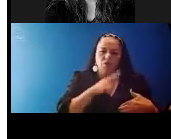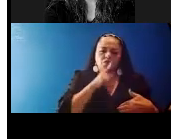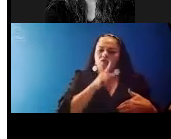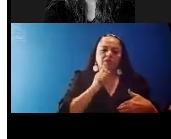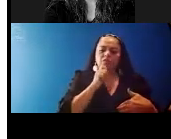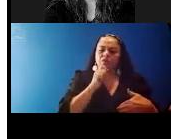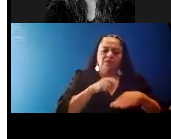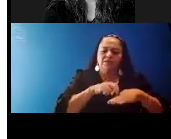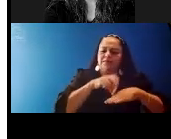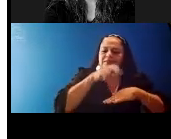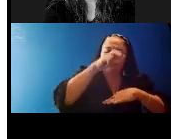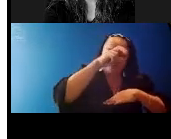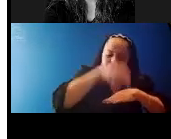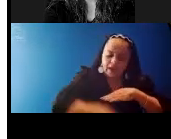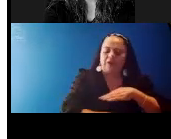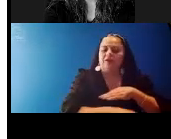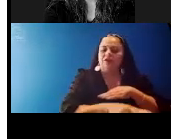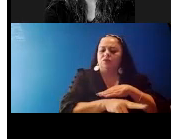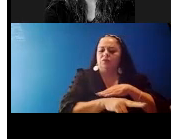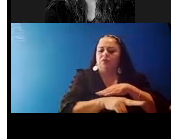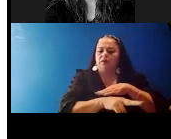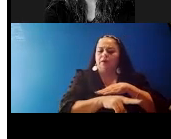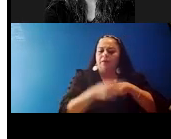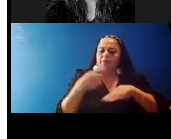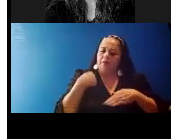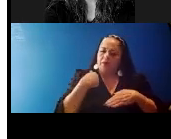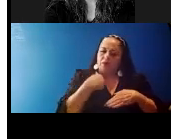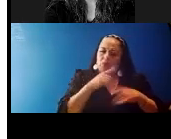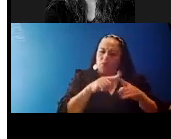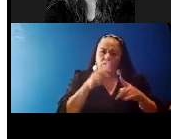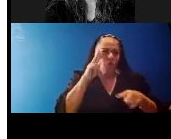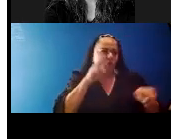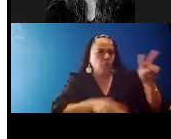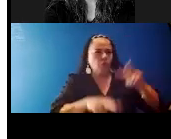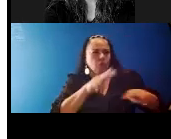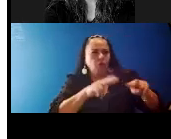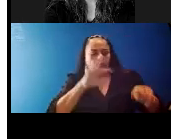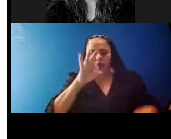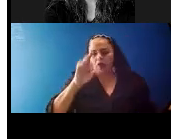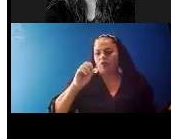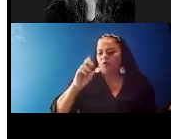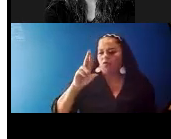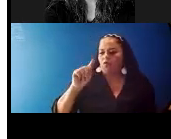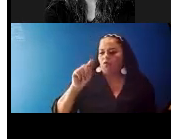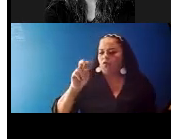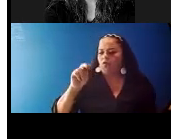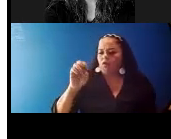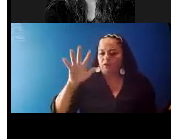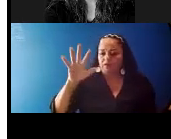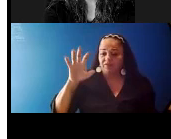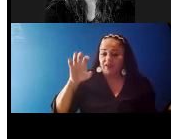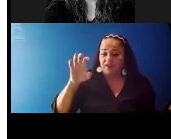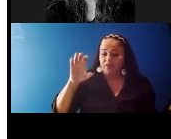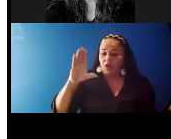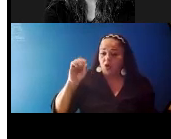really dissect our mental models and our approaches to the work. And yet when you look at Fortune 500 companies and various like corporate